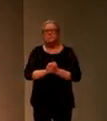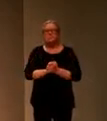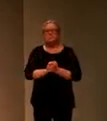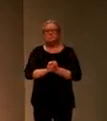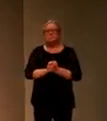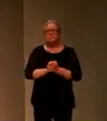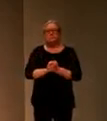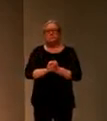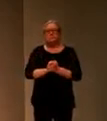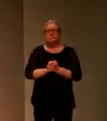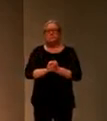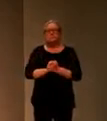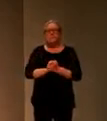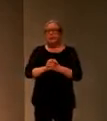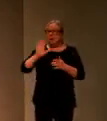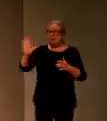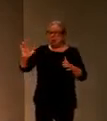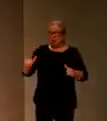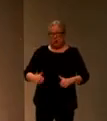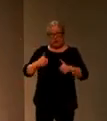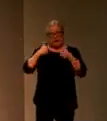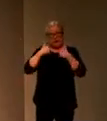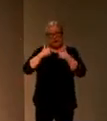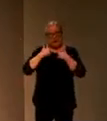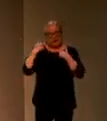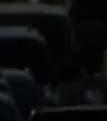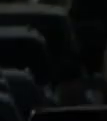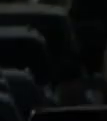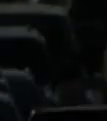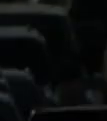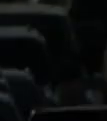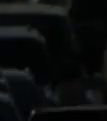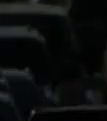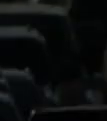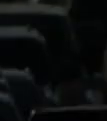I then looked up her address.